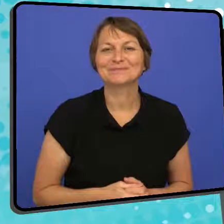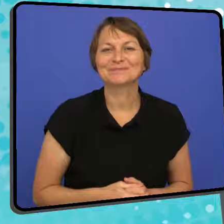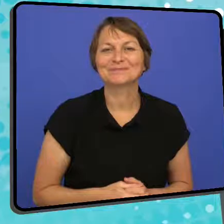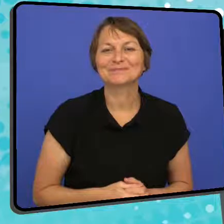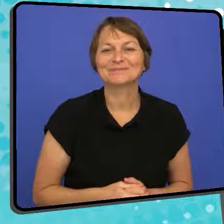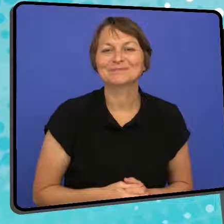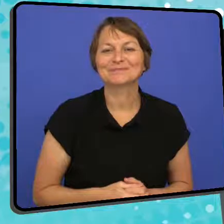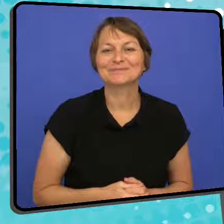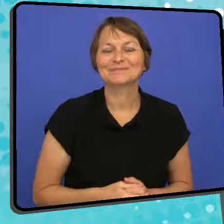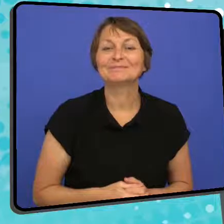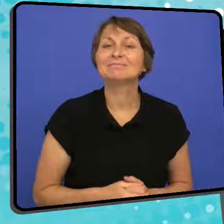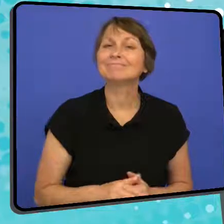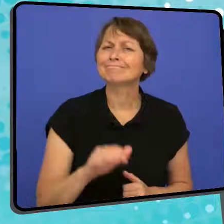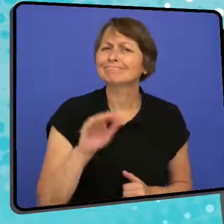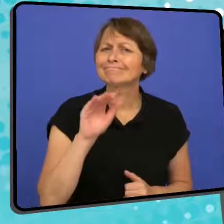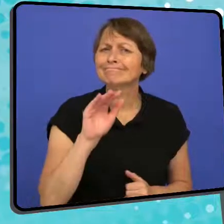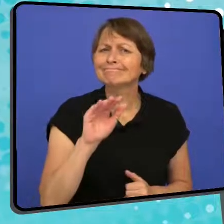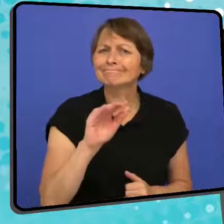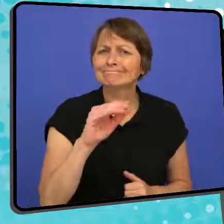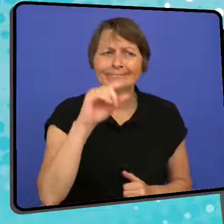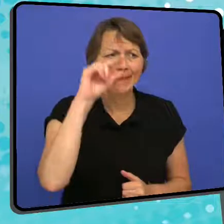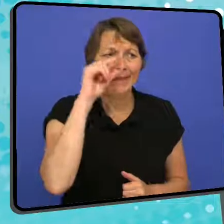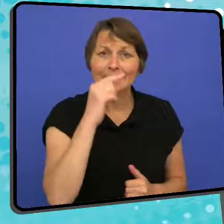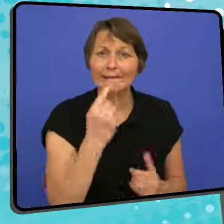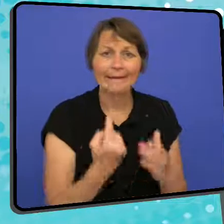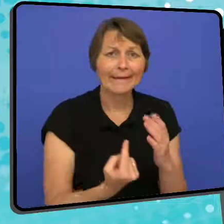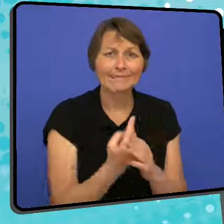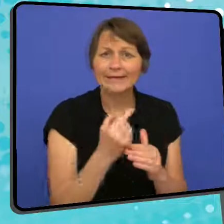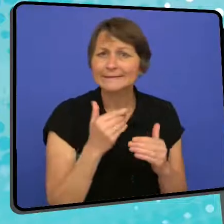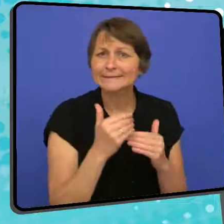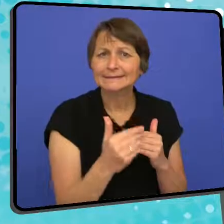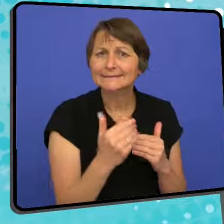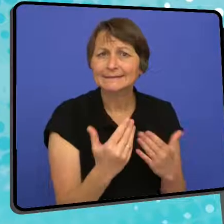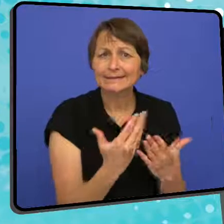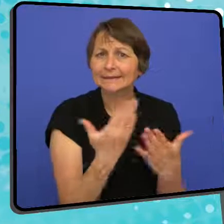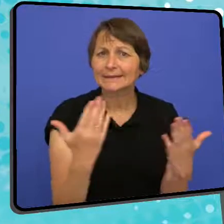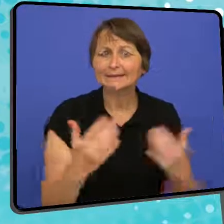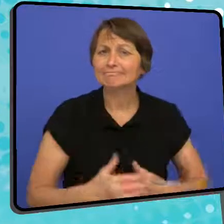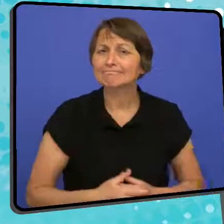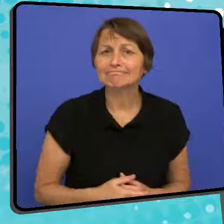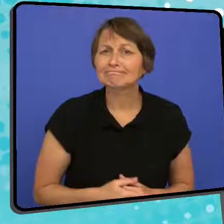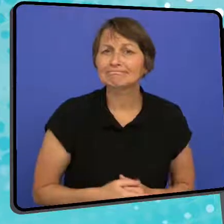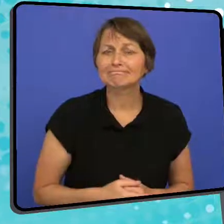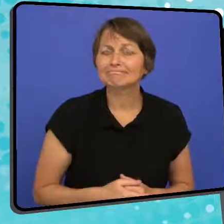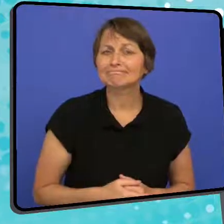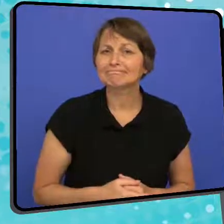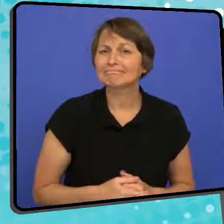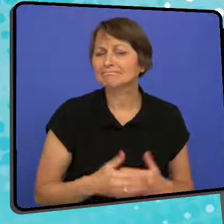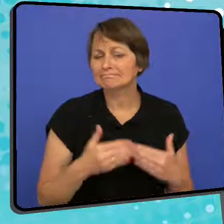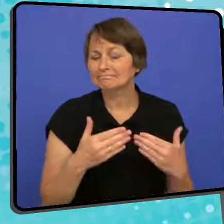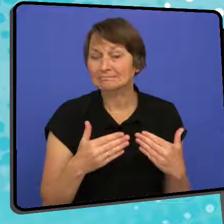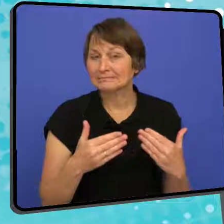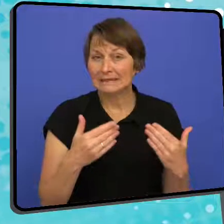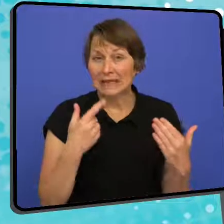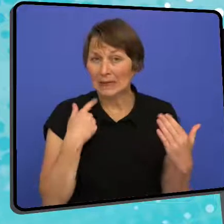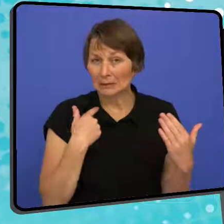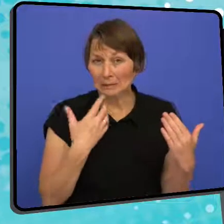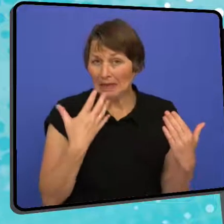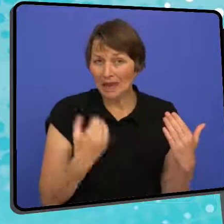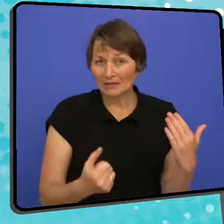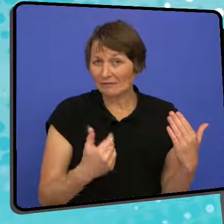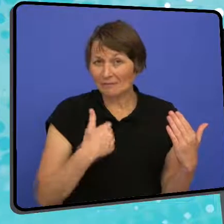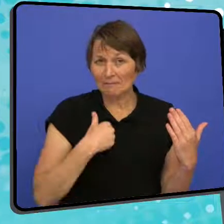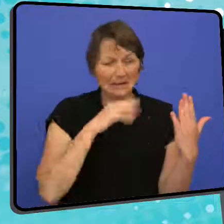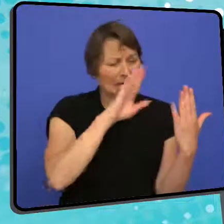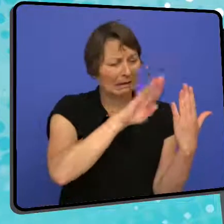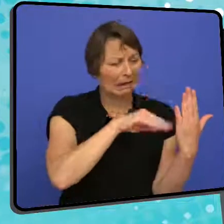Fabulous. Henk, any events coming up? It's going. I don't know if I have anything specific on my